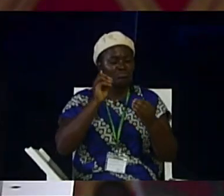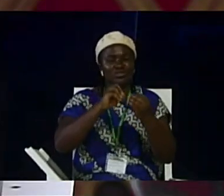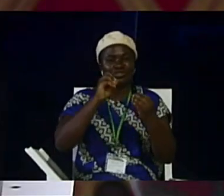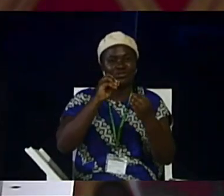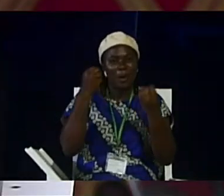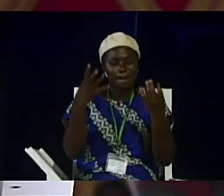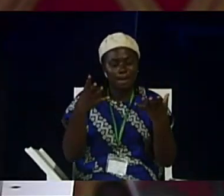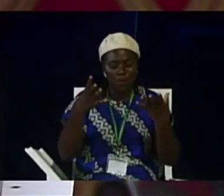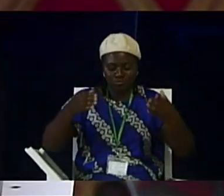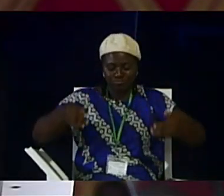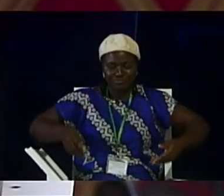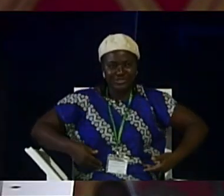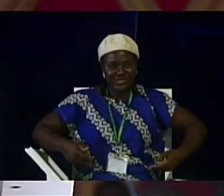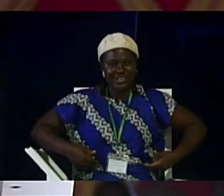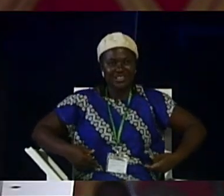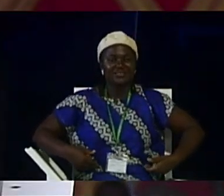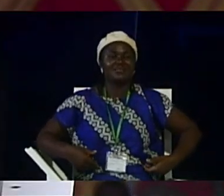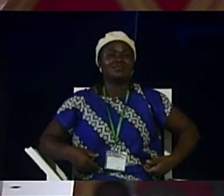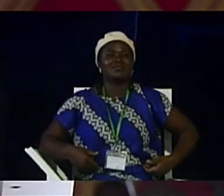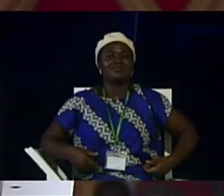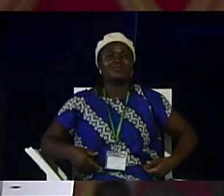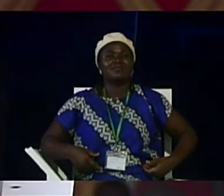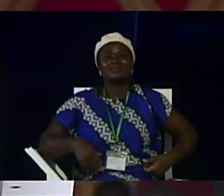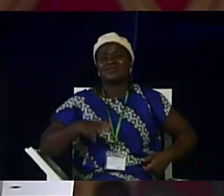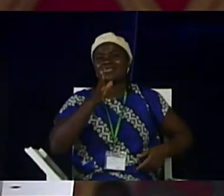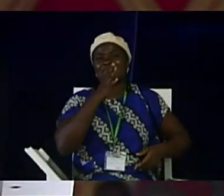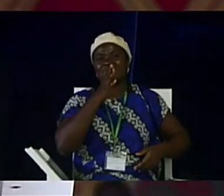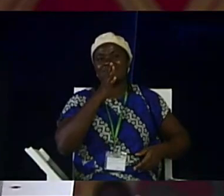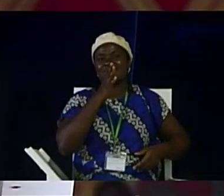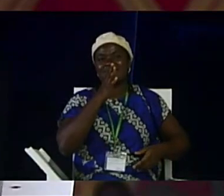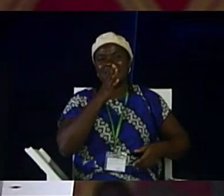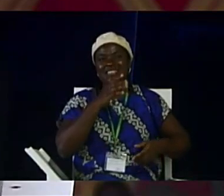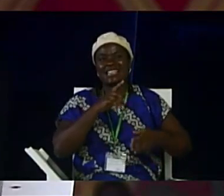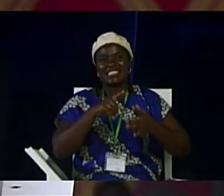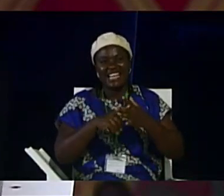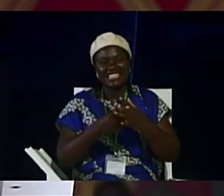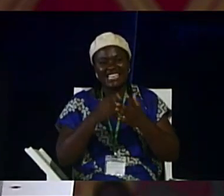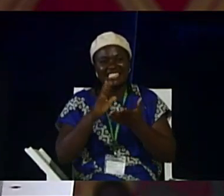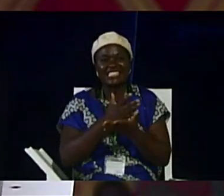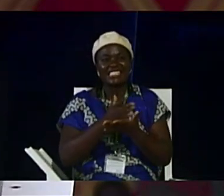my walk with God. And the moment I started singing,